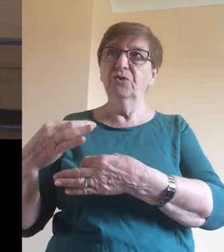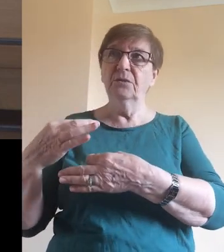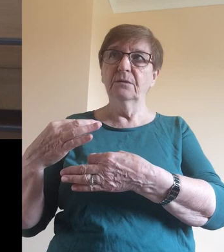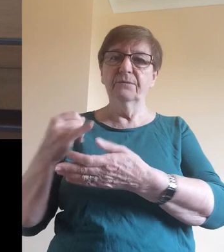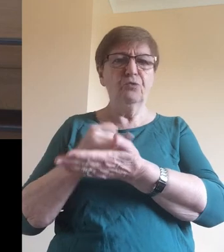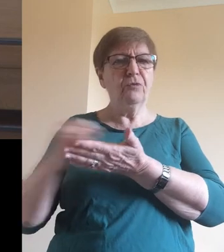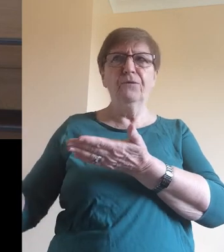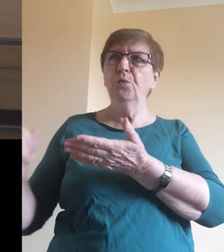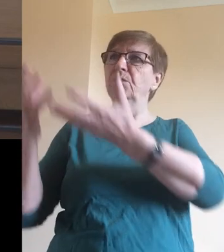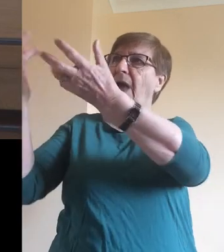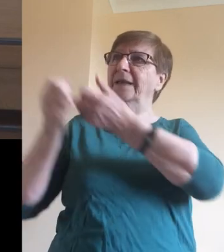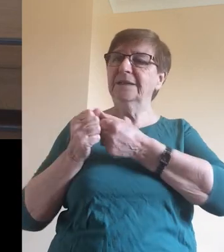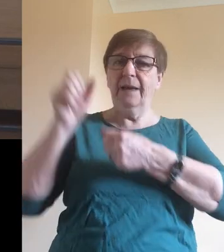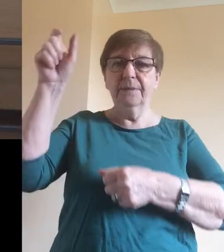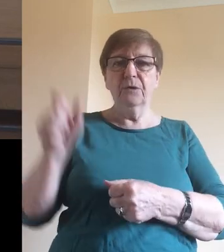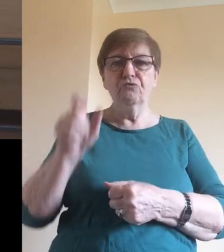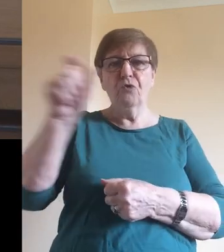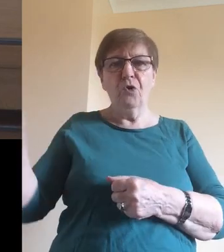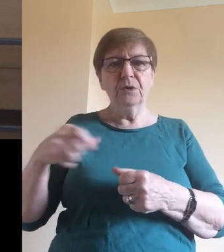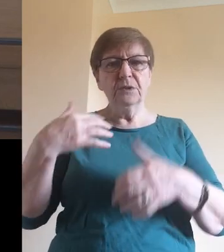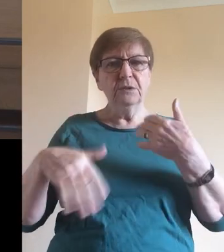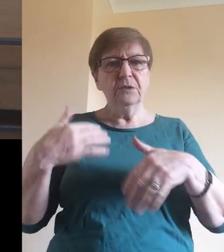refused to carry our cross,